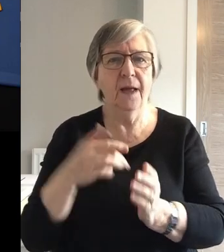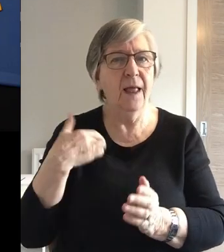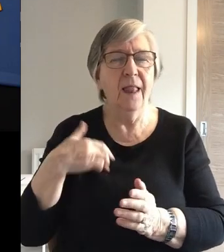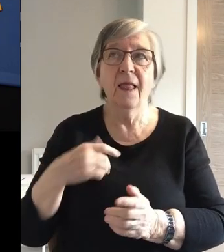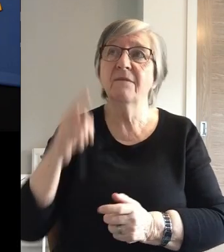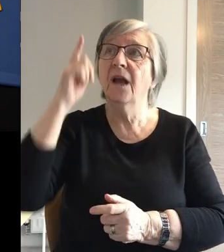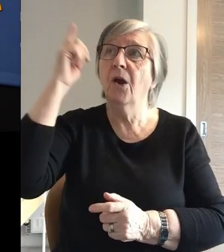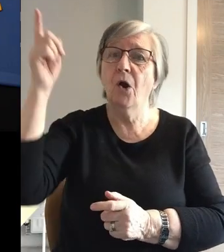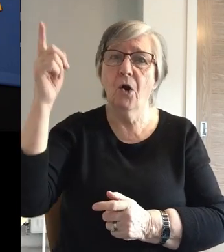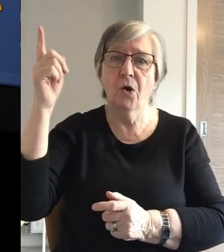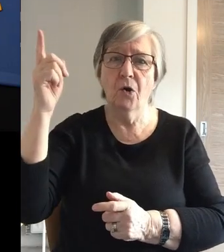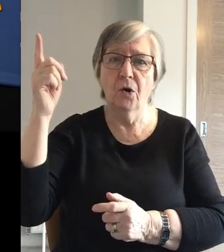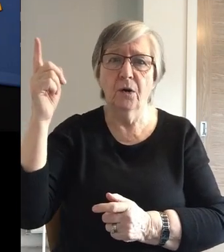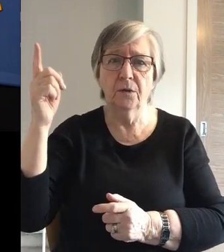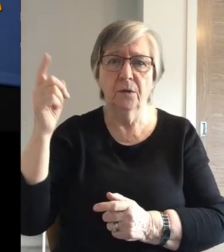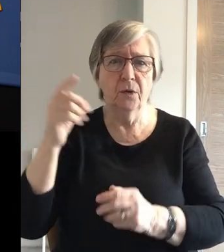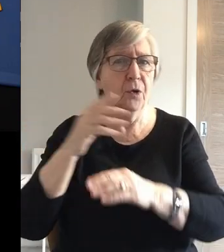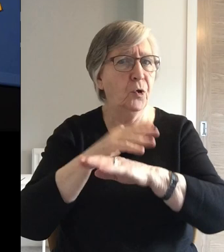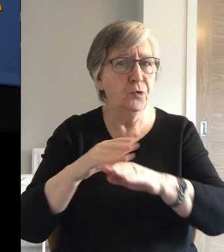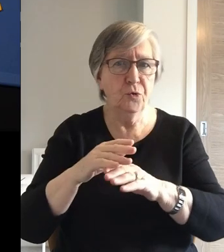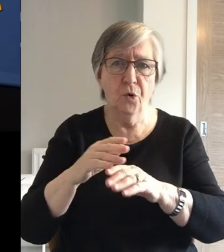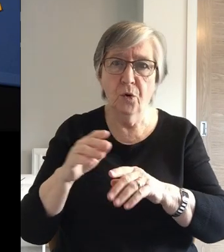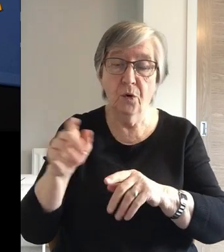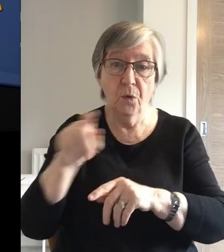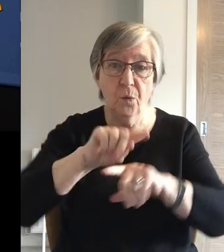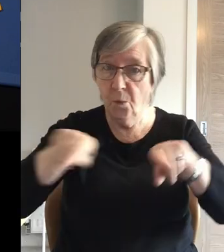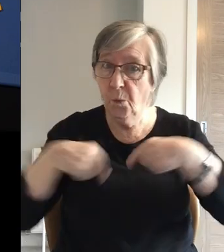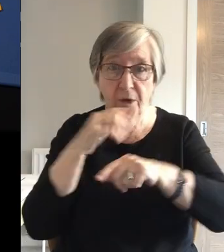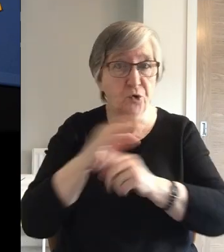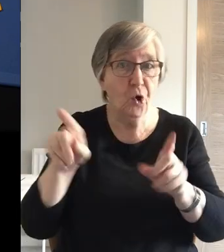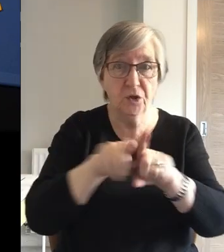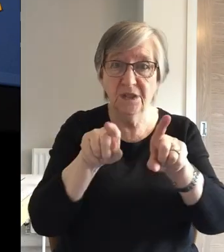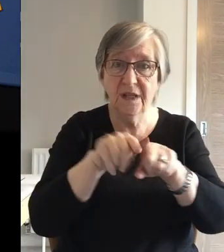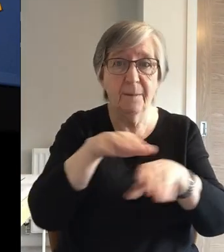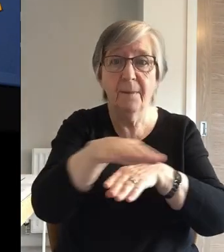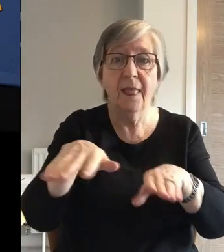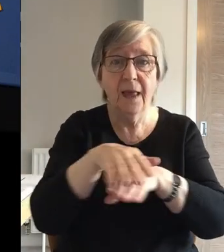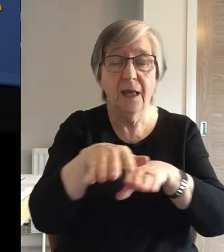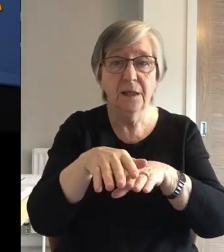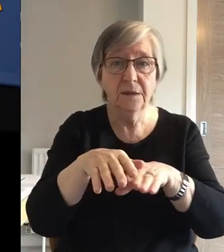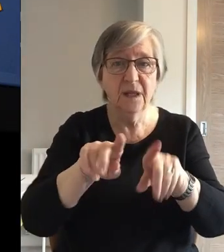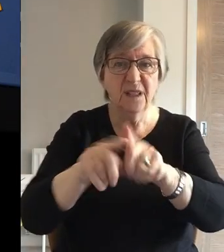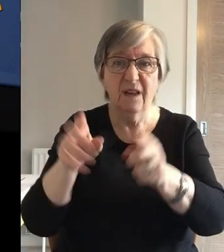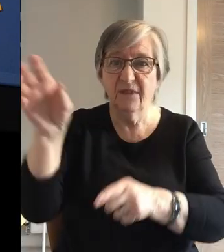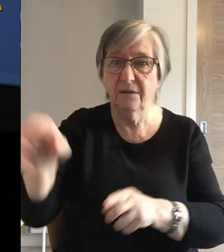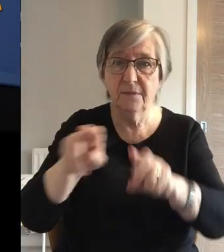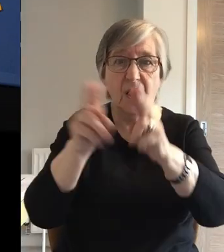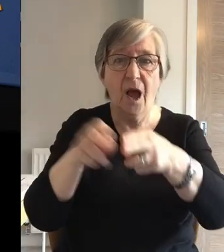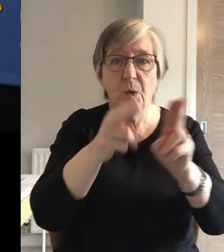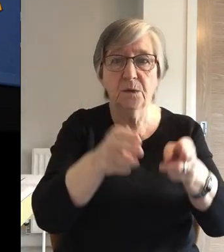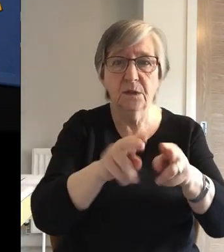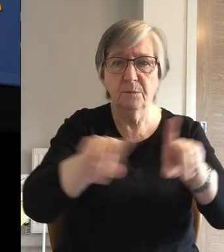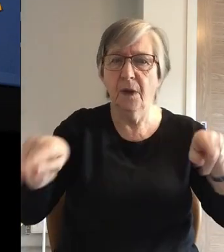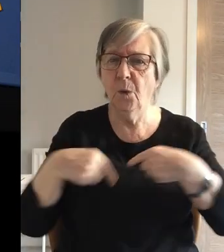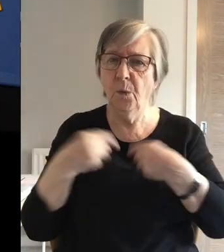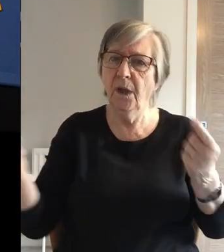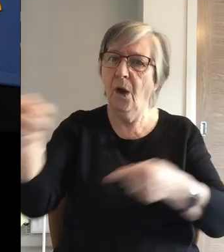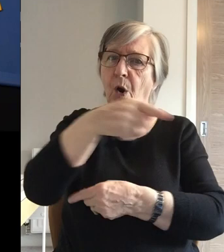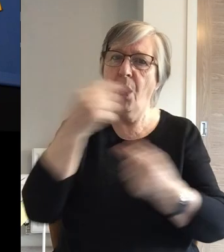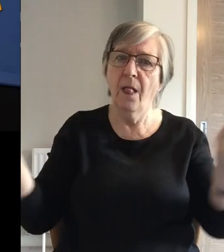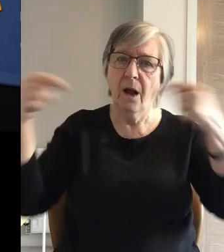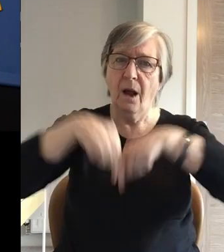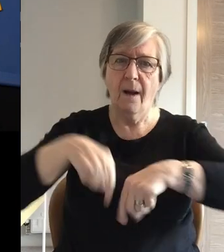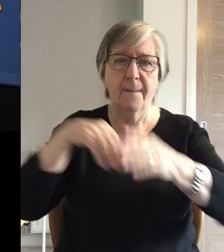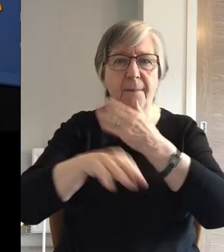Living God, though not all together in one place, we come to you in the name of Jesus.